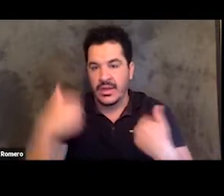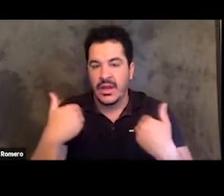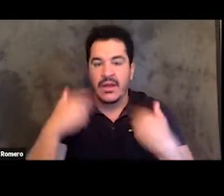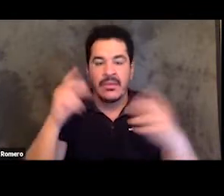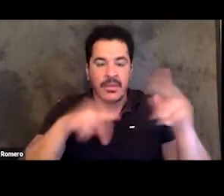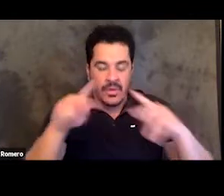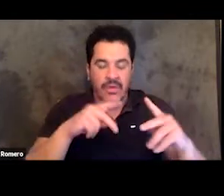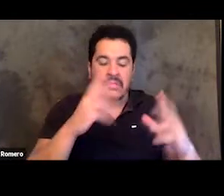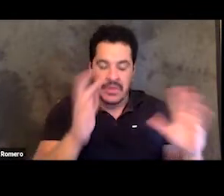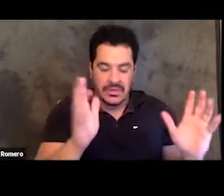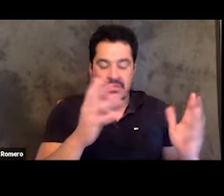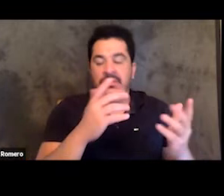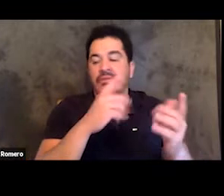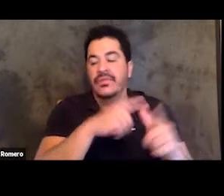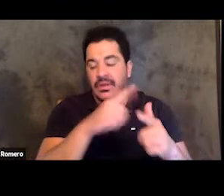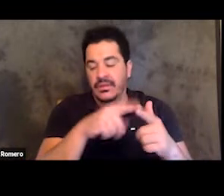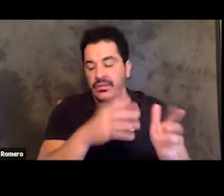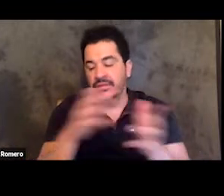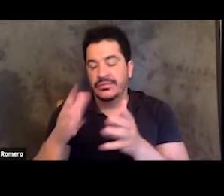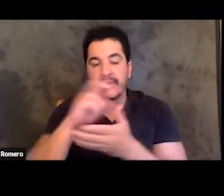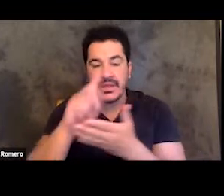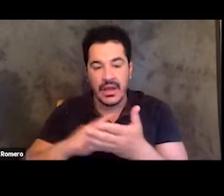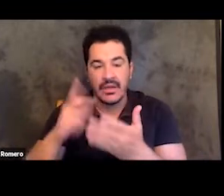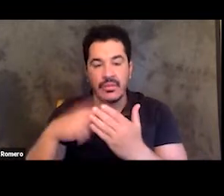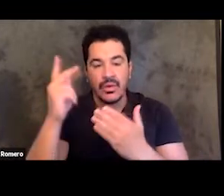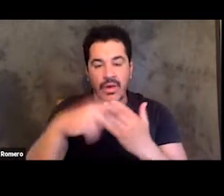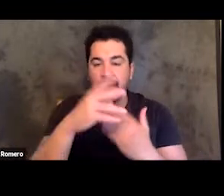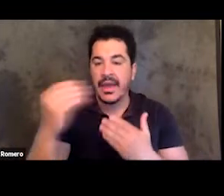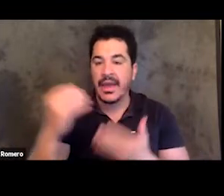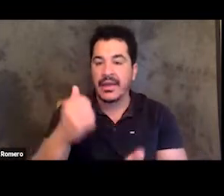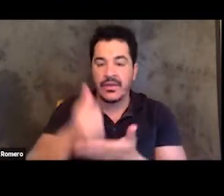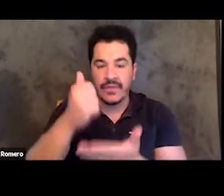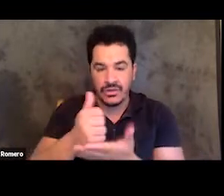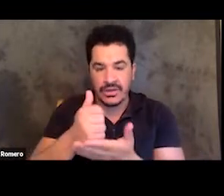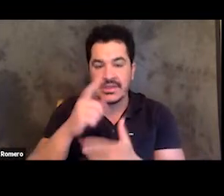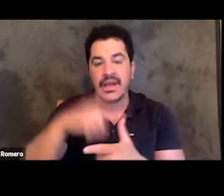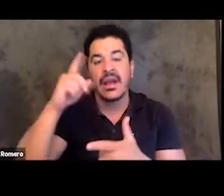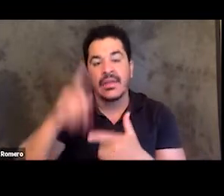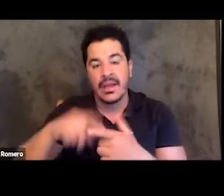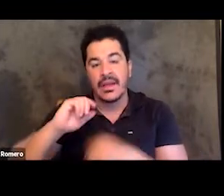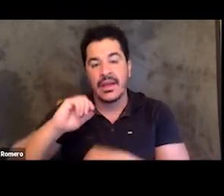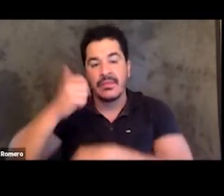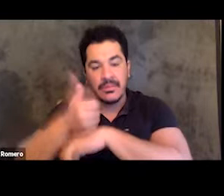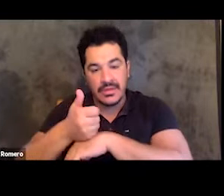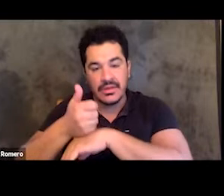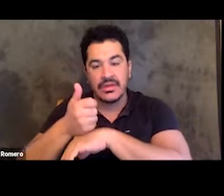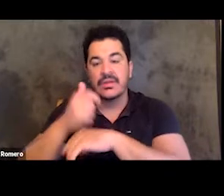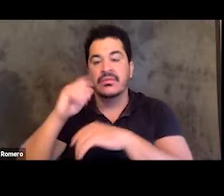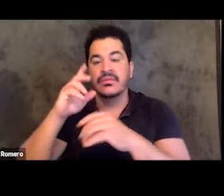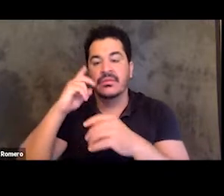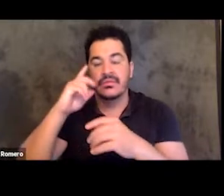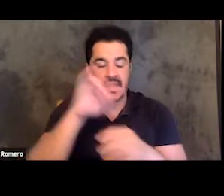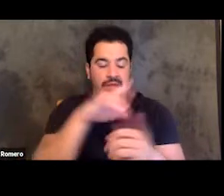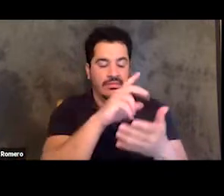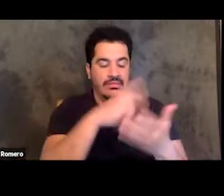programs and your interventions. Then we have some guidance and tips on once you start actually implementing your program design, and then how you would